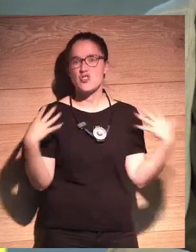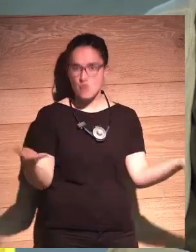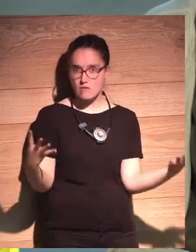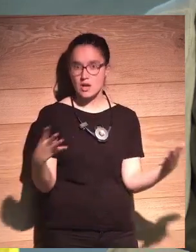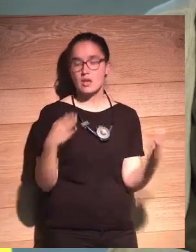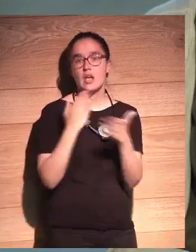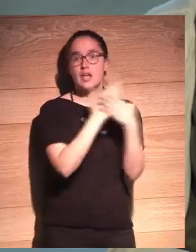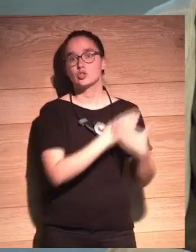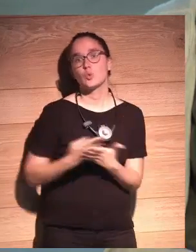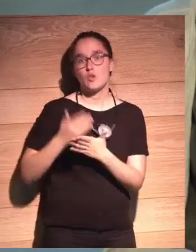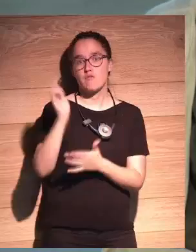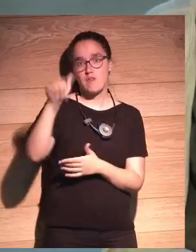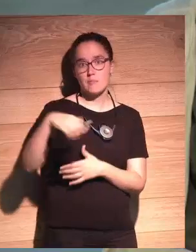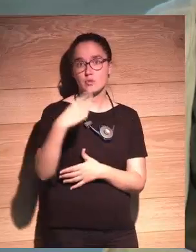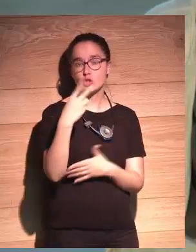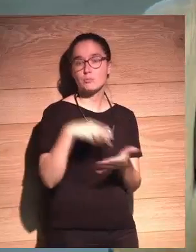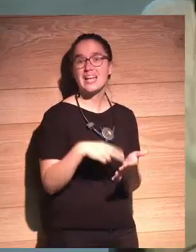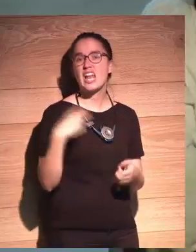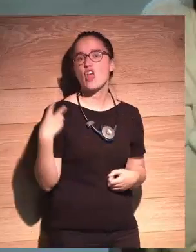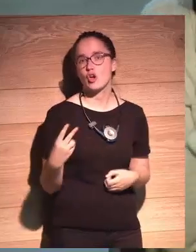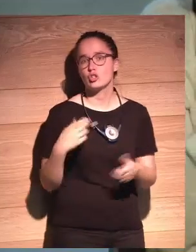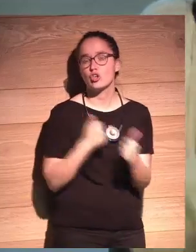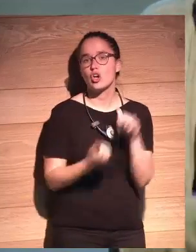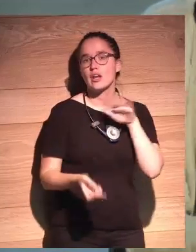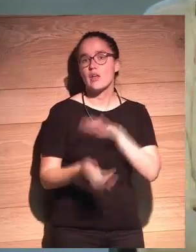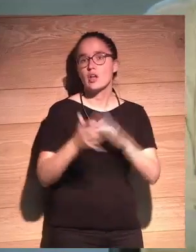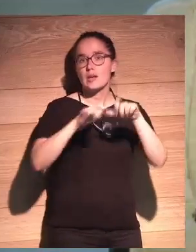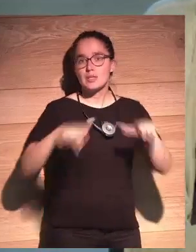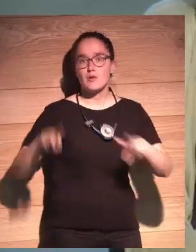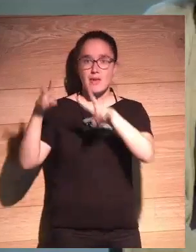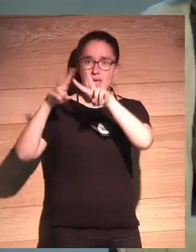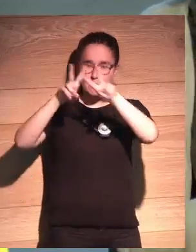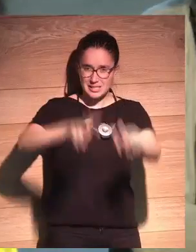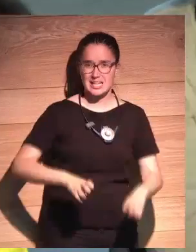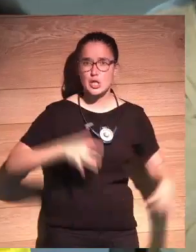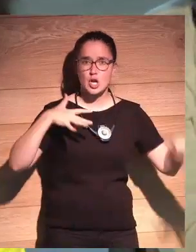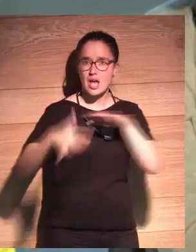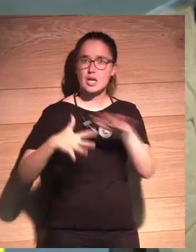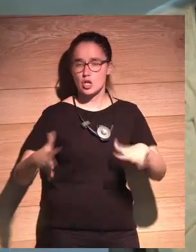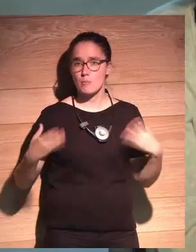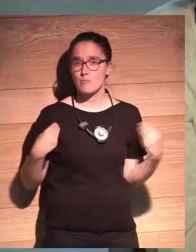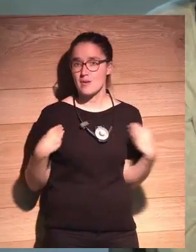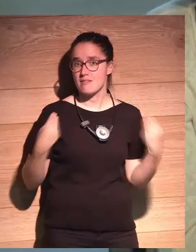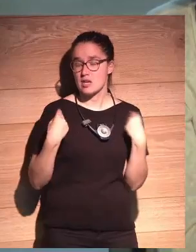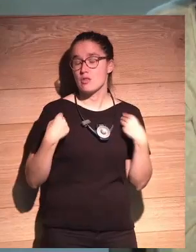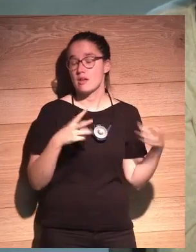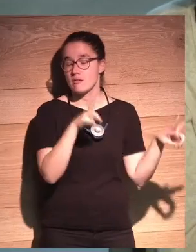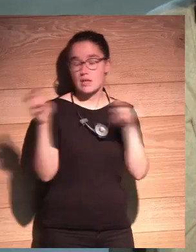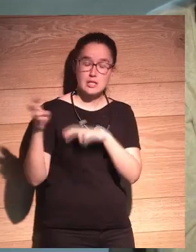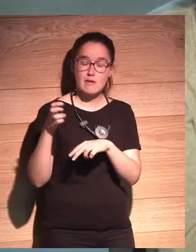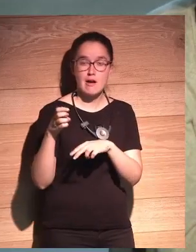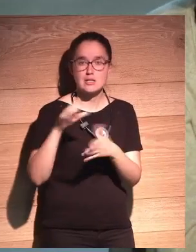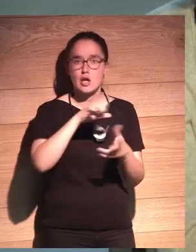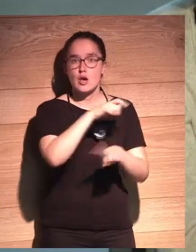Office of Architecture Estudio SIC 2009 and Estudio FAM. He's also the co-creator of the platform